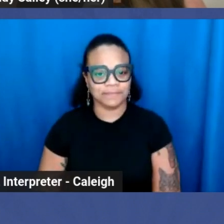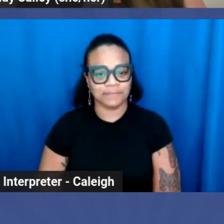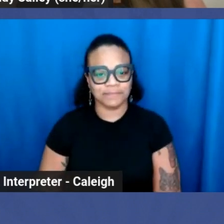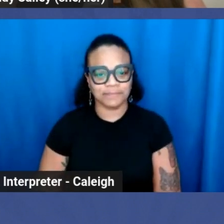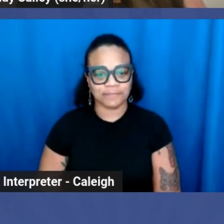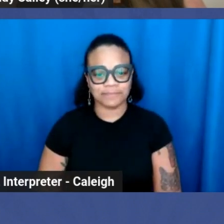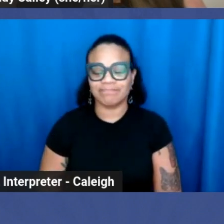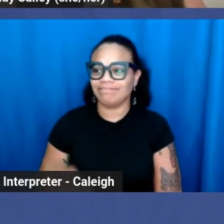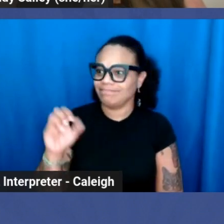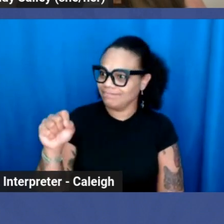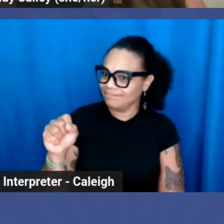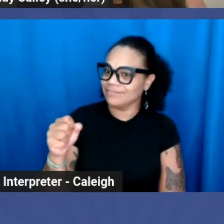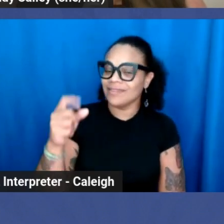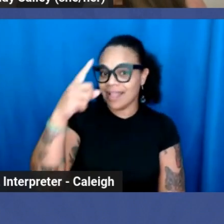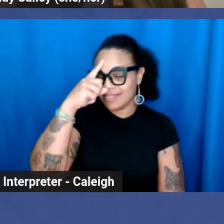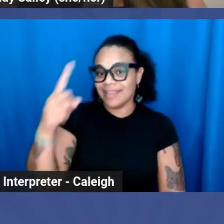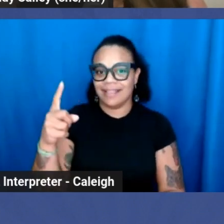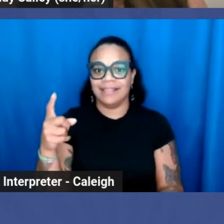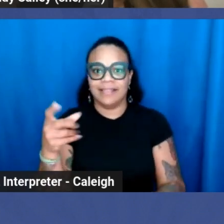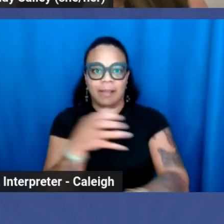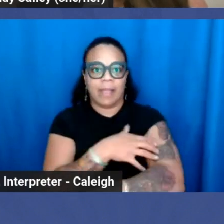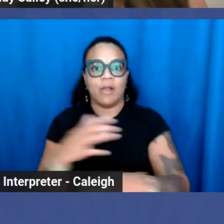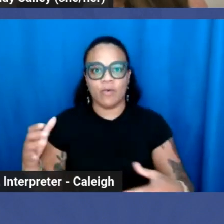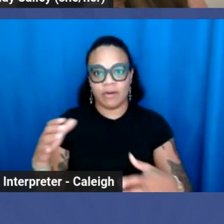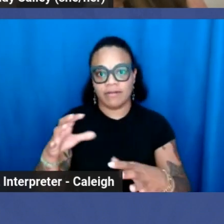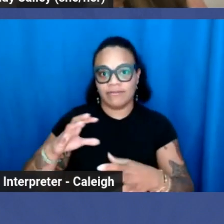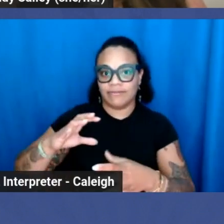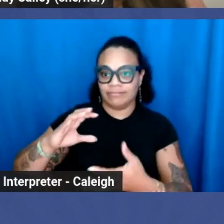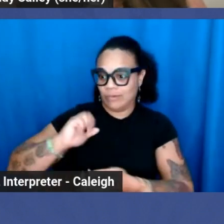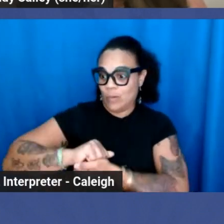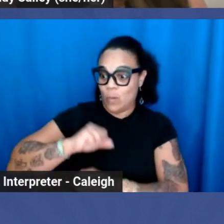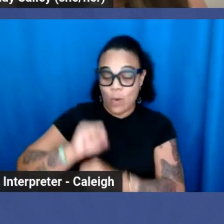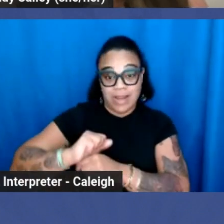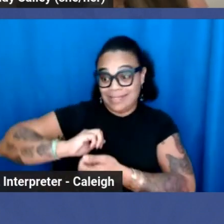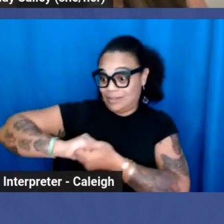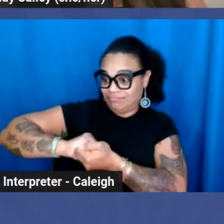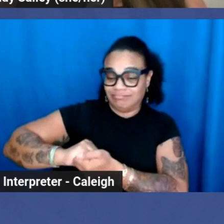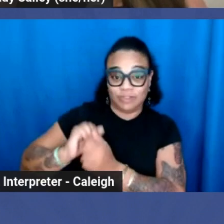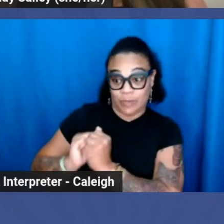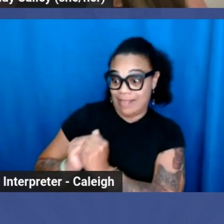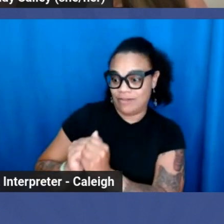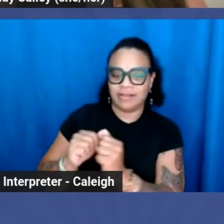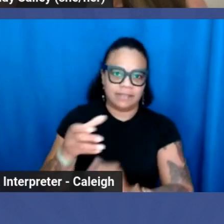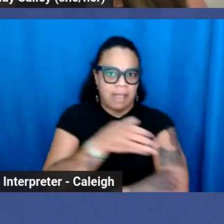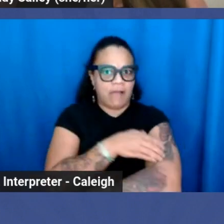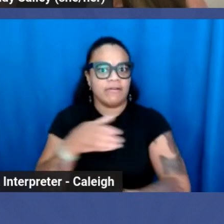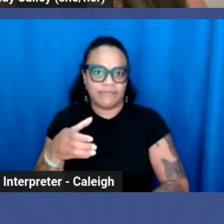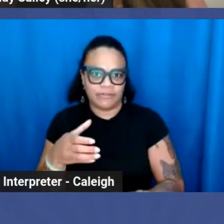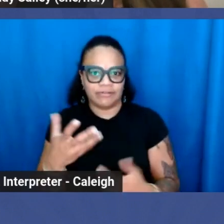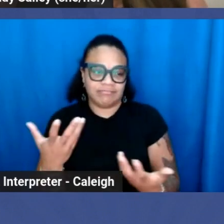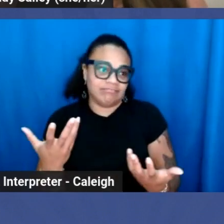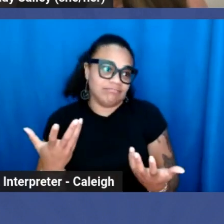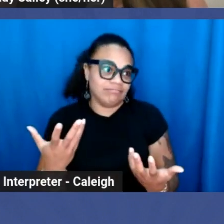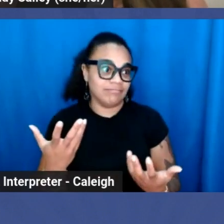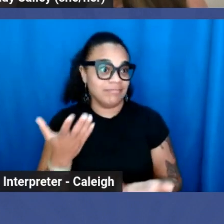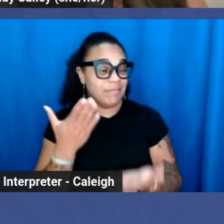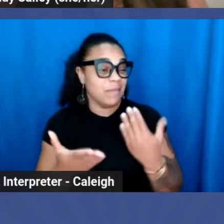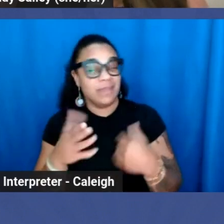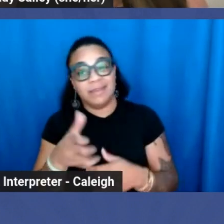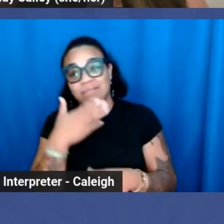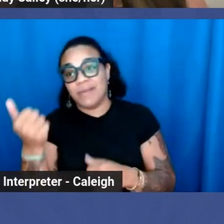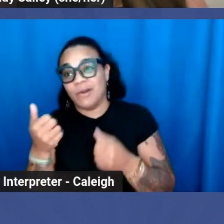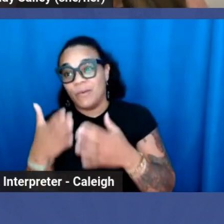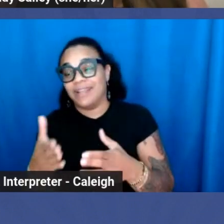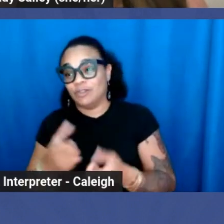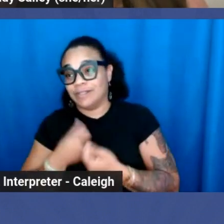Yeah, absolutely. I think the power of collaboration is powerful, for lack of a more articulate way to say that. But